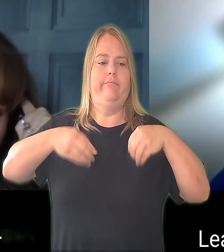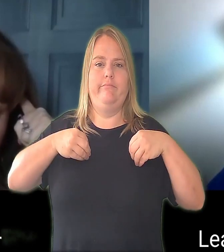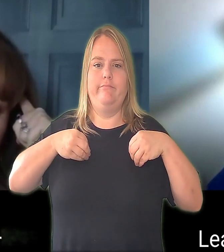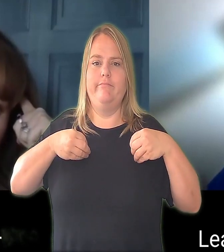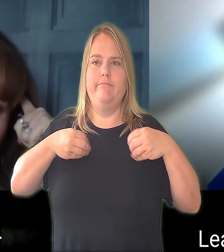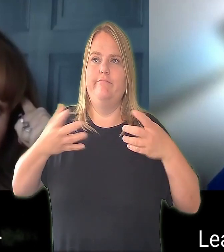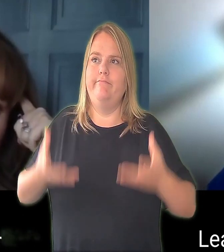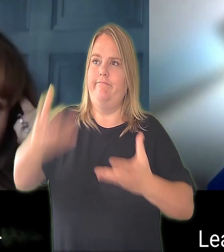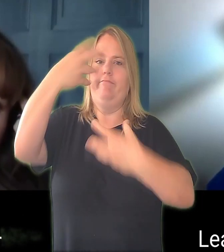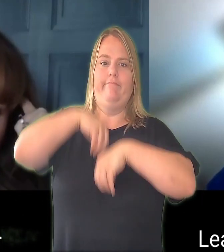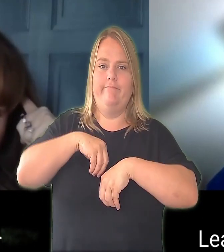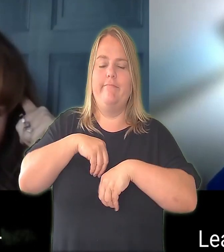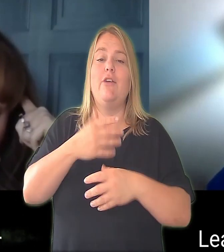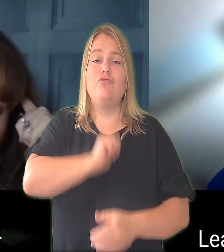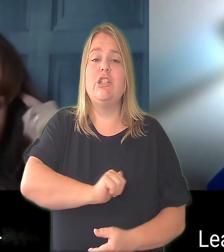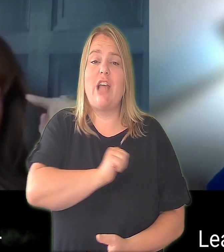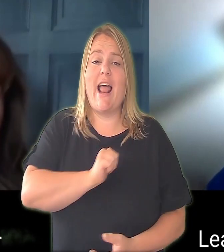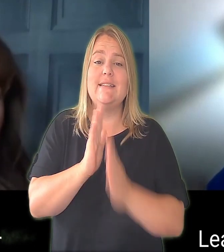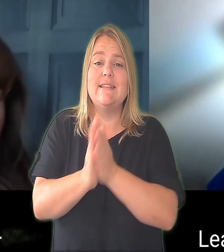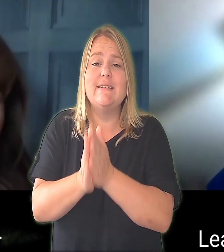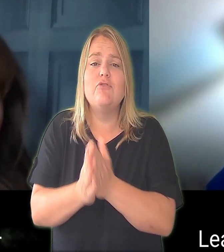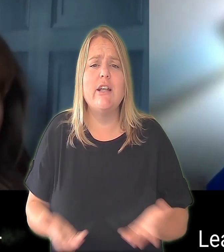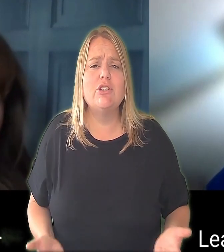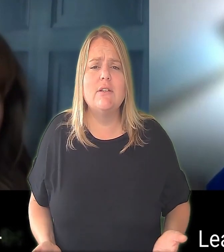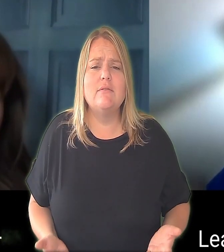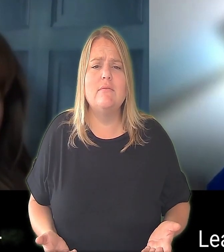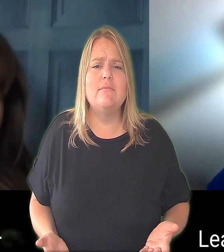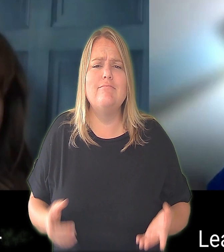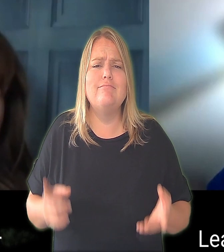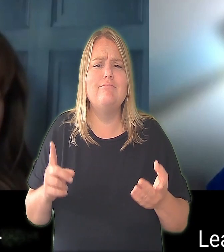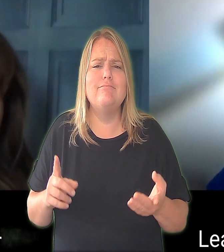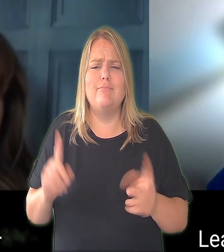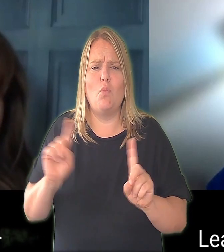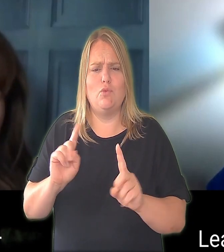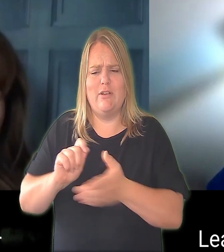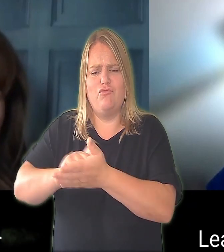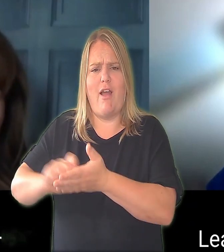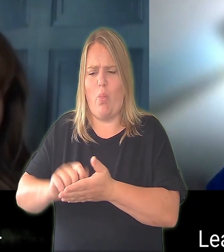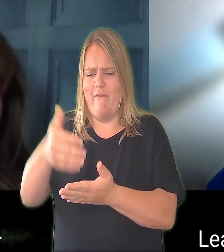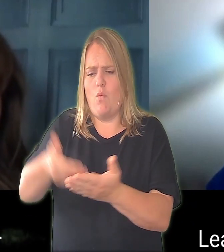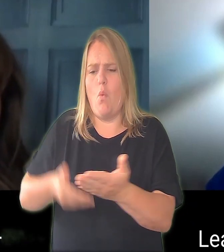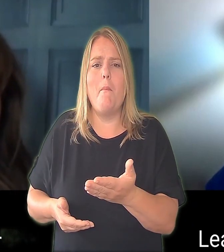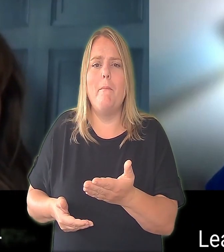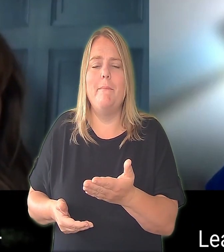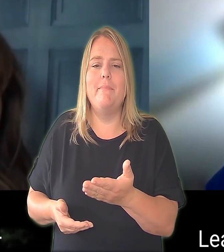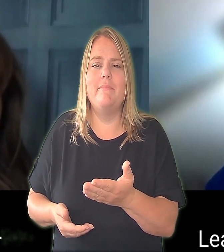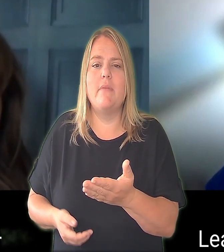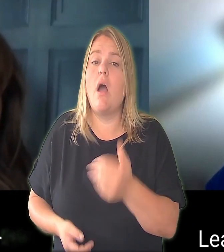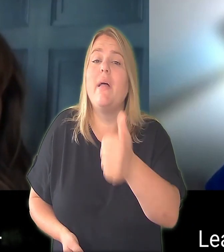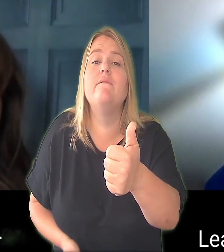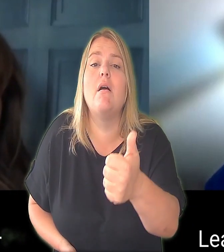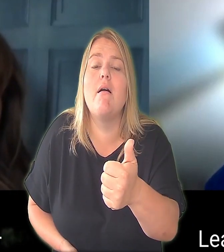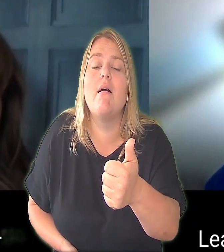explicitly advocating one particular religion, especially in our evangelical work. So then what do we put on the form? Yes,